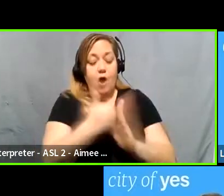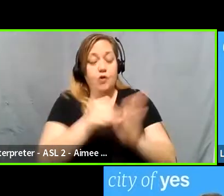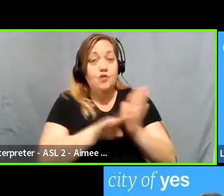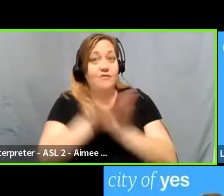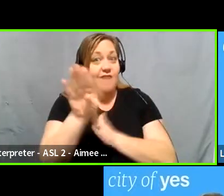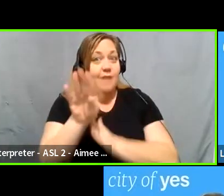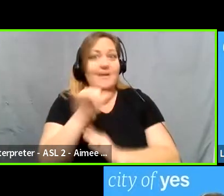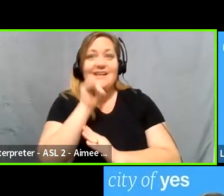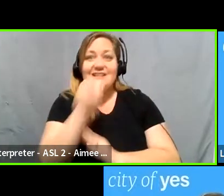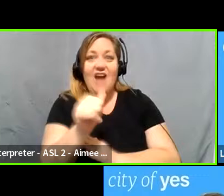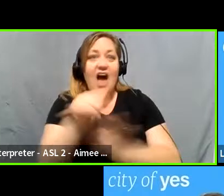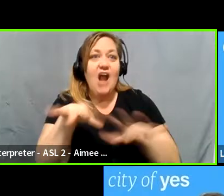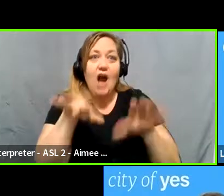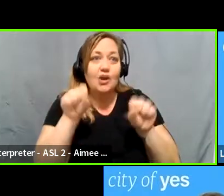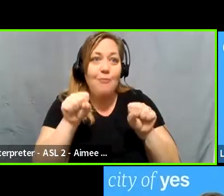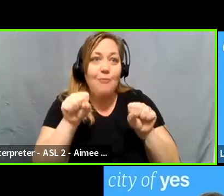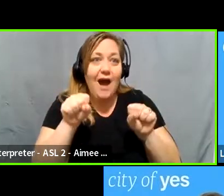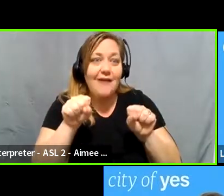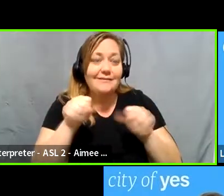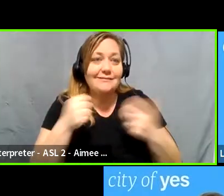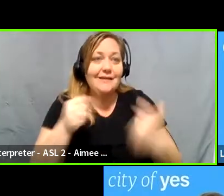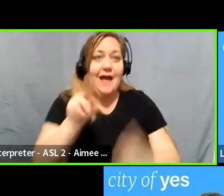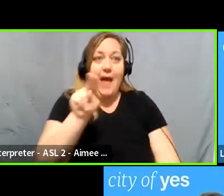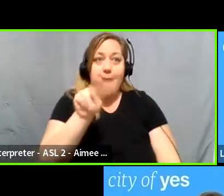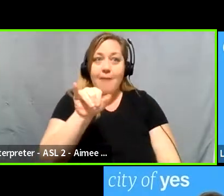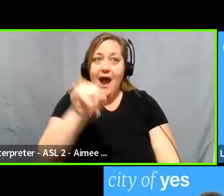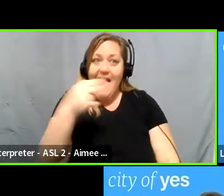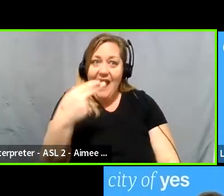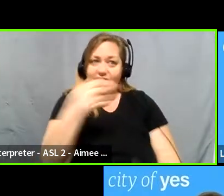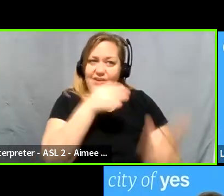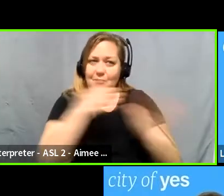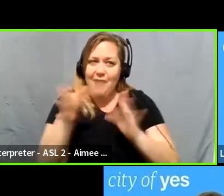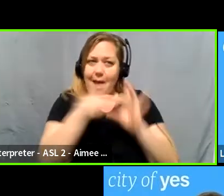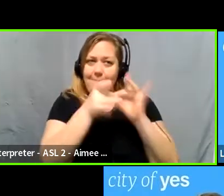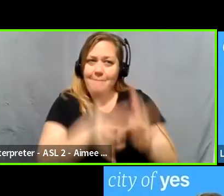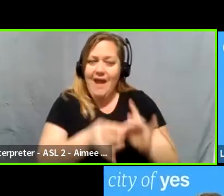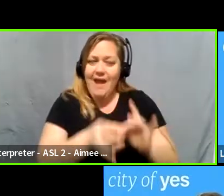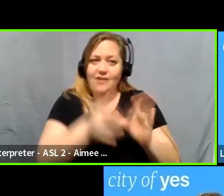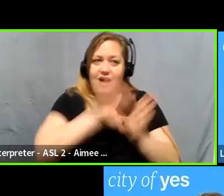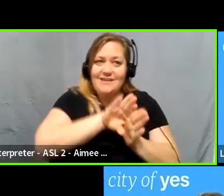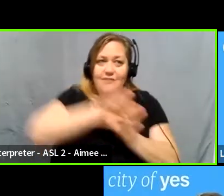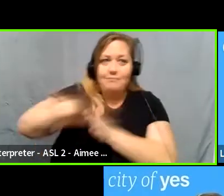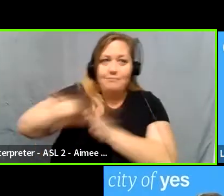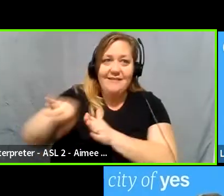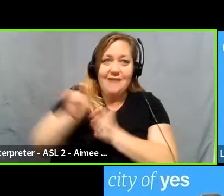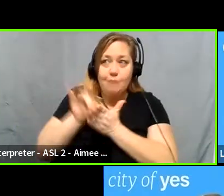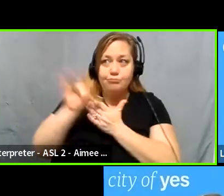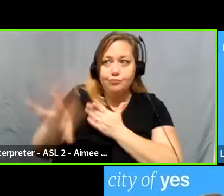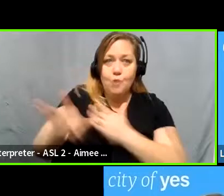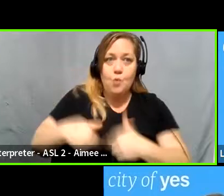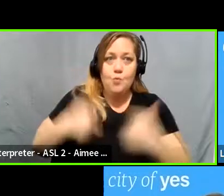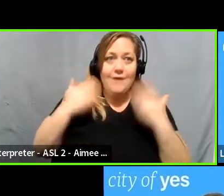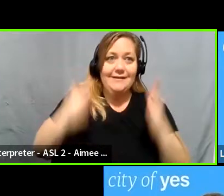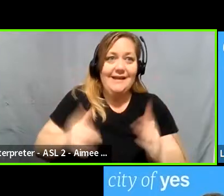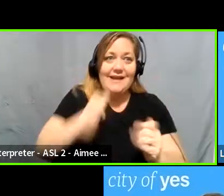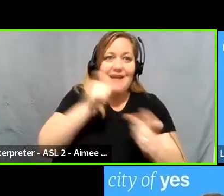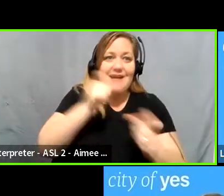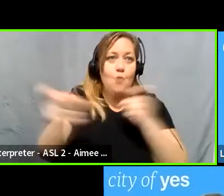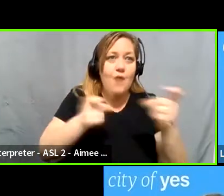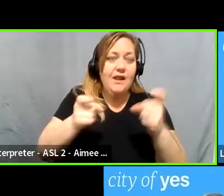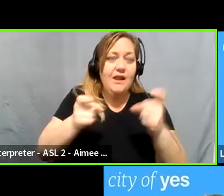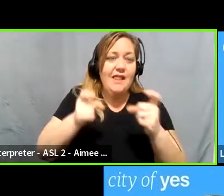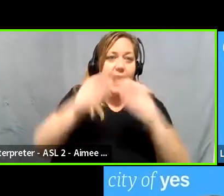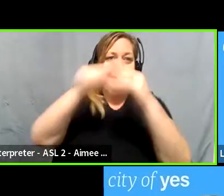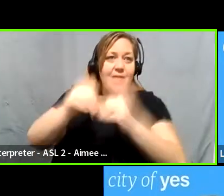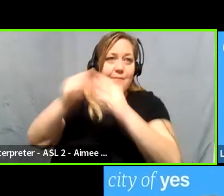is not occupied. MIH is a plan based on displacing its residents to not regulate the buildings down